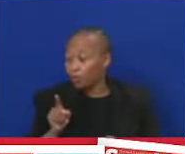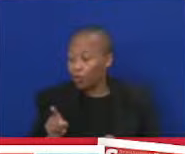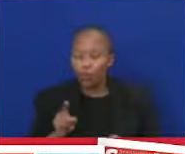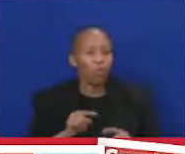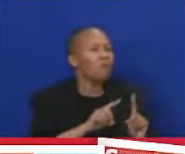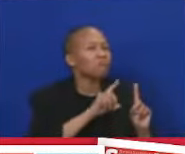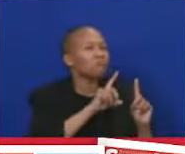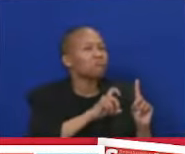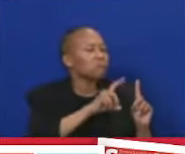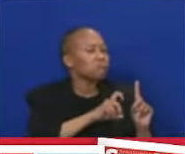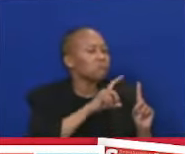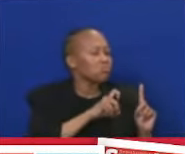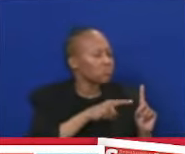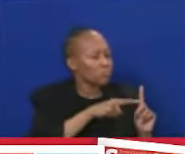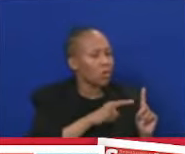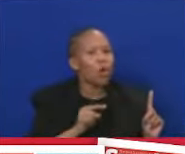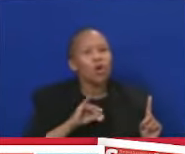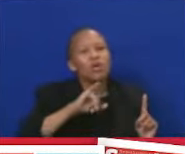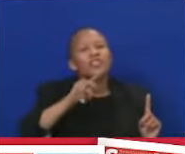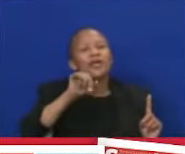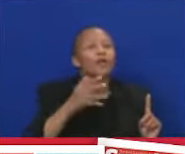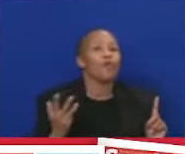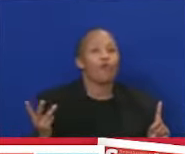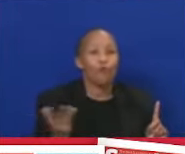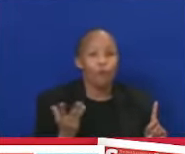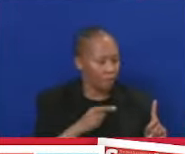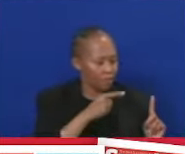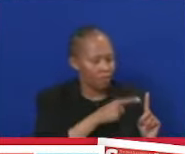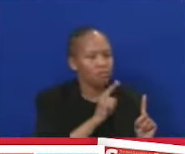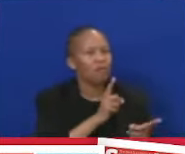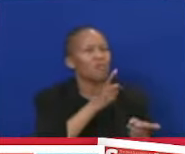Bushuha, what was the response you received?